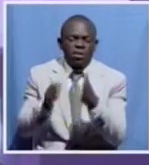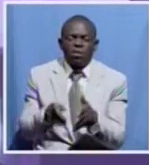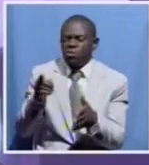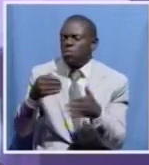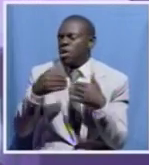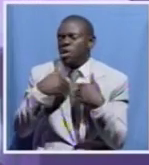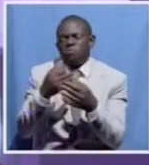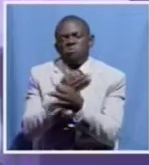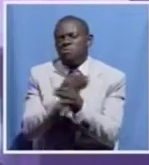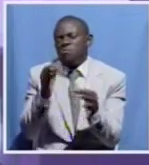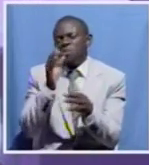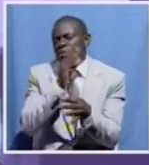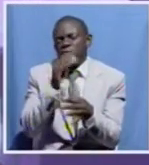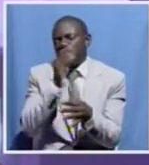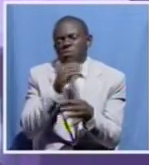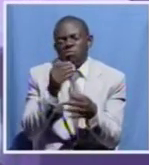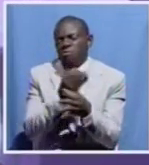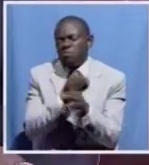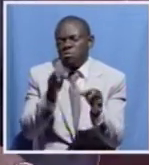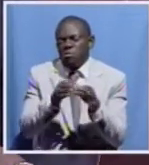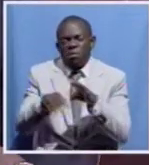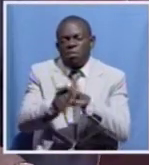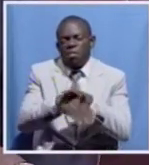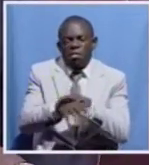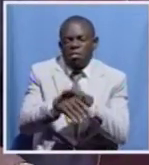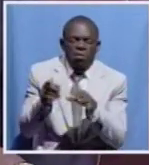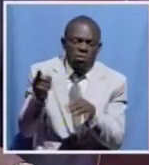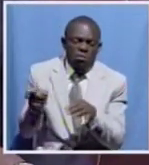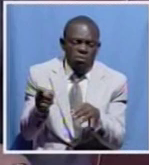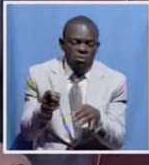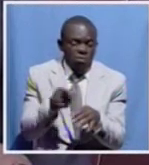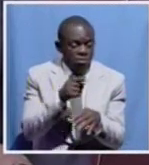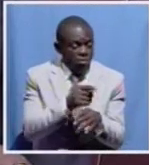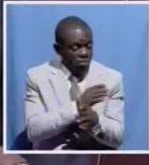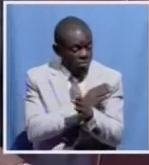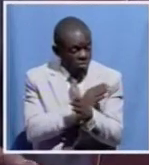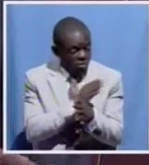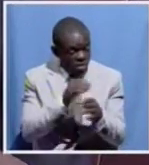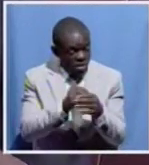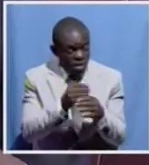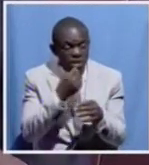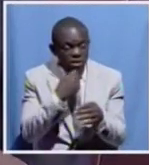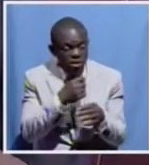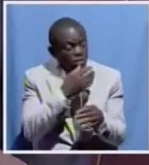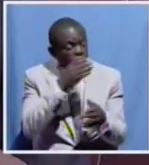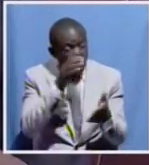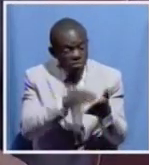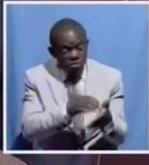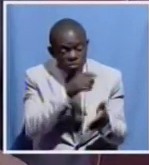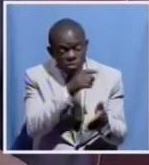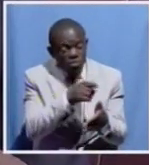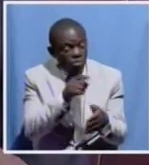I can tell you. Have you been cited for meddling maybe before as well? No, we stick in our lane. We know that